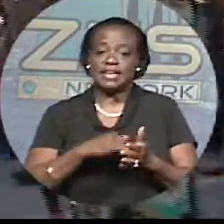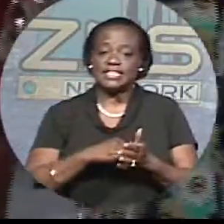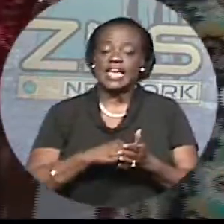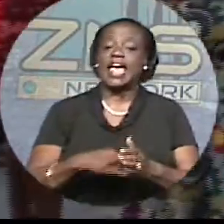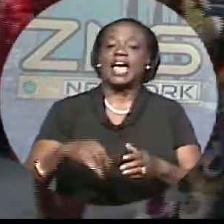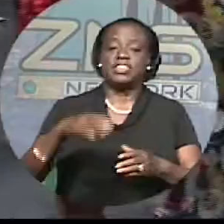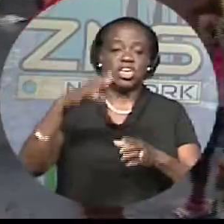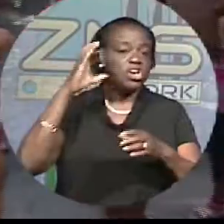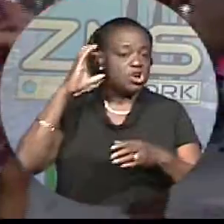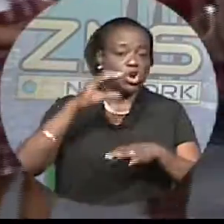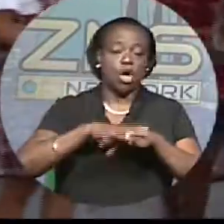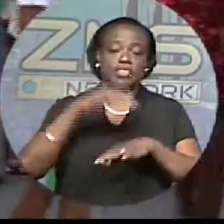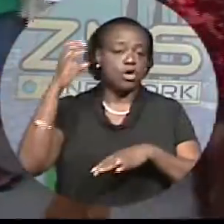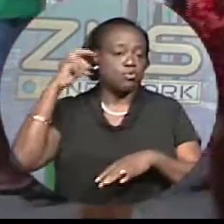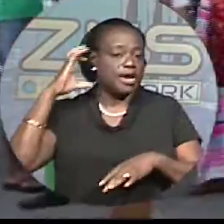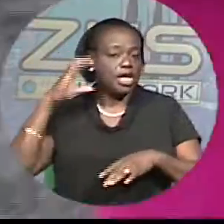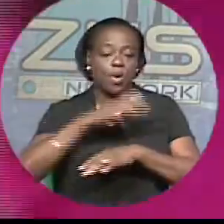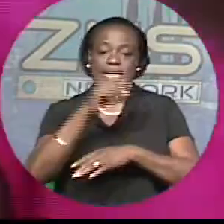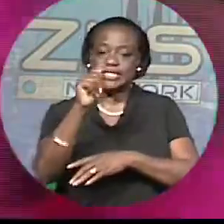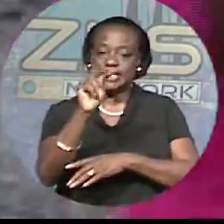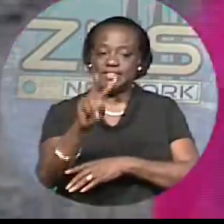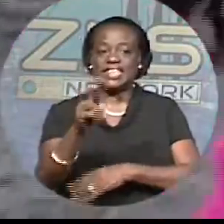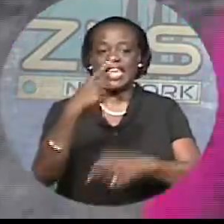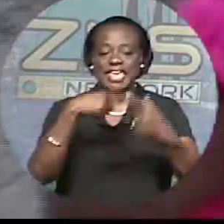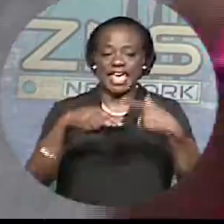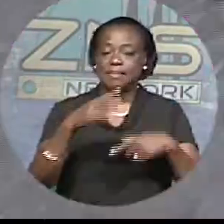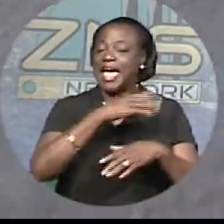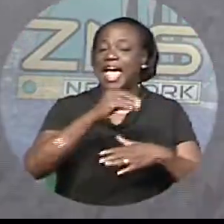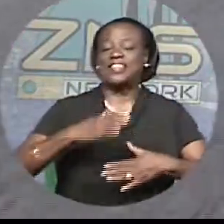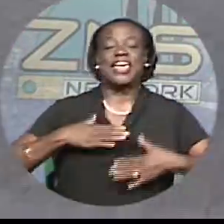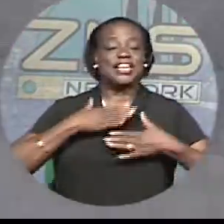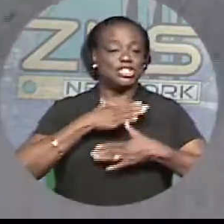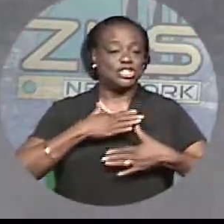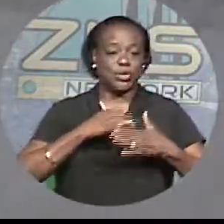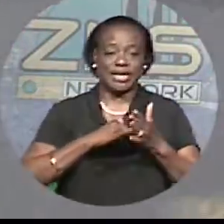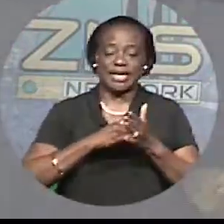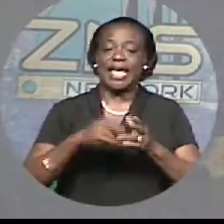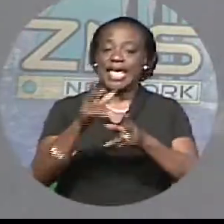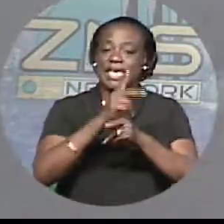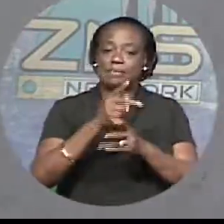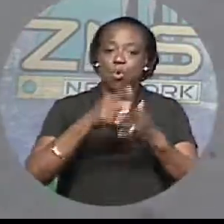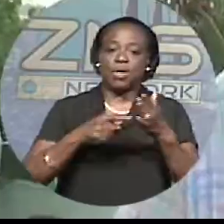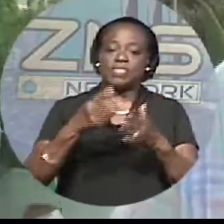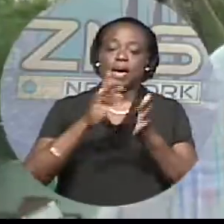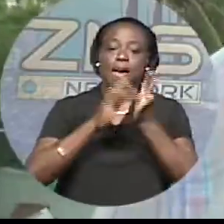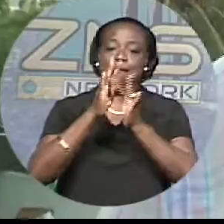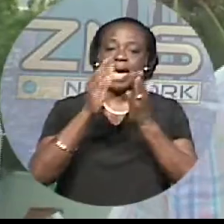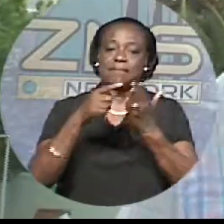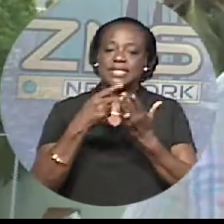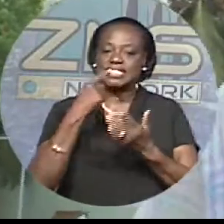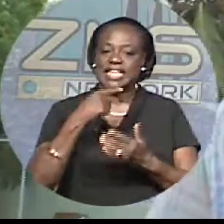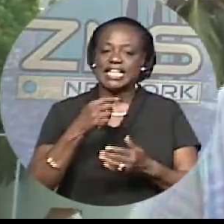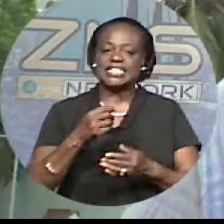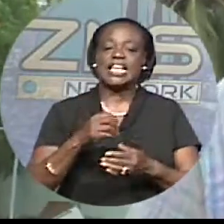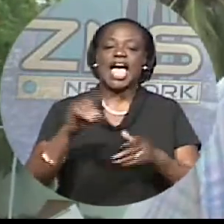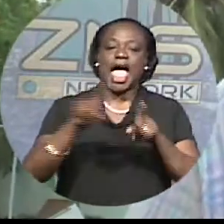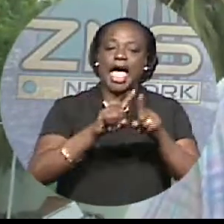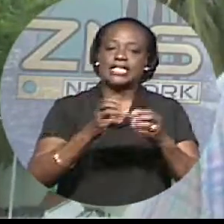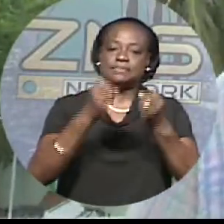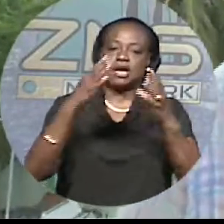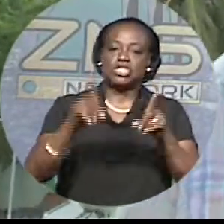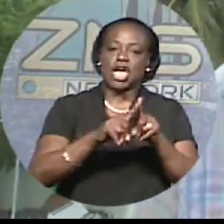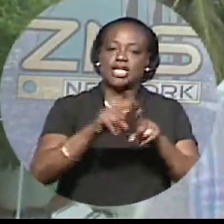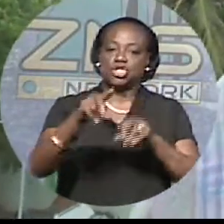They came to be a part of it. They enjoyed it. And you know, in keeping with what the Bible says, inasmuch as you do it to the least of